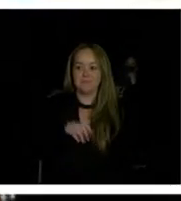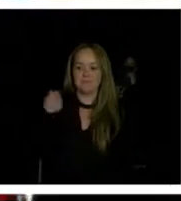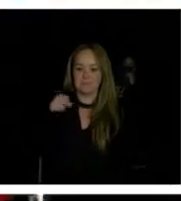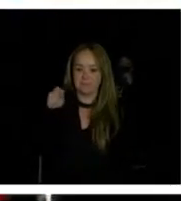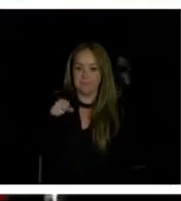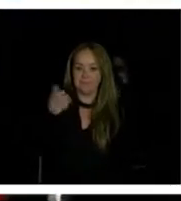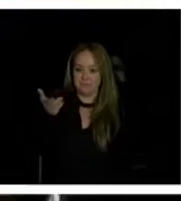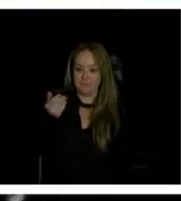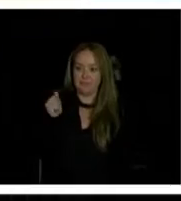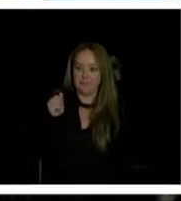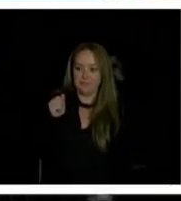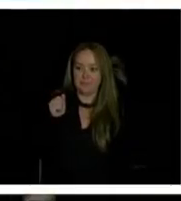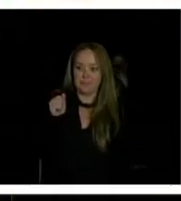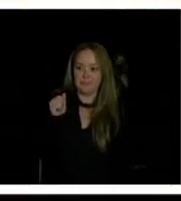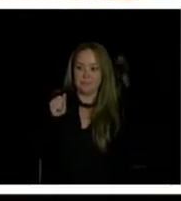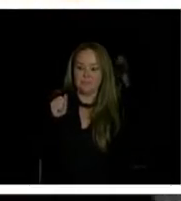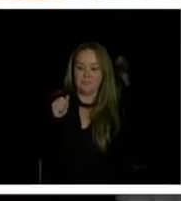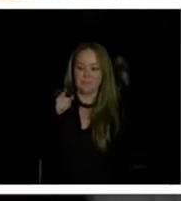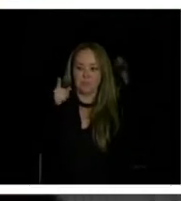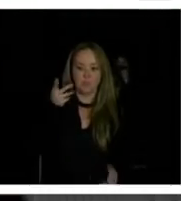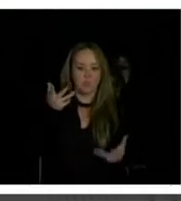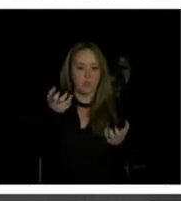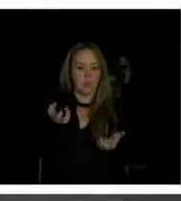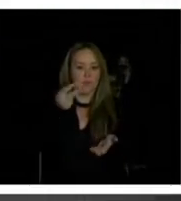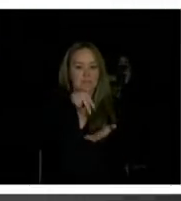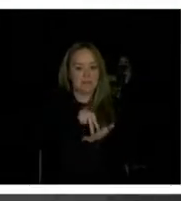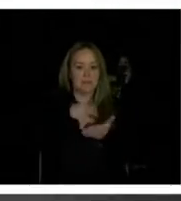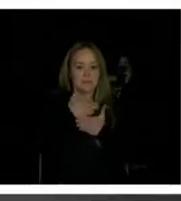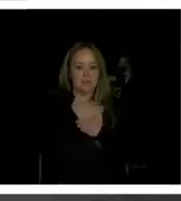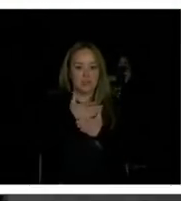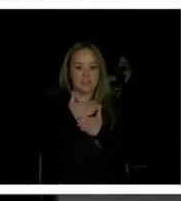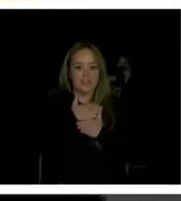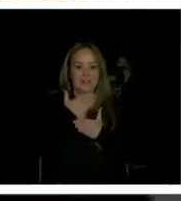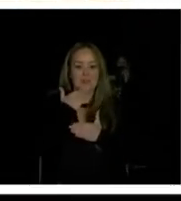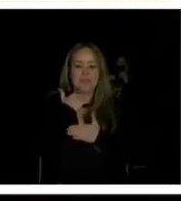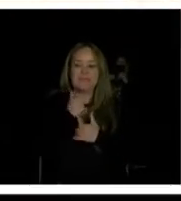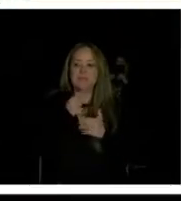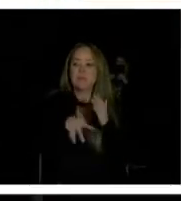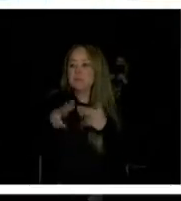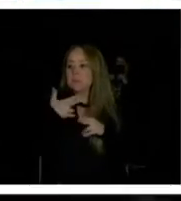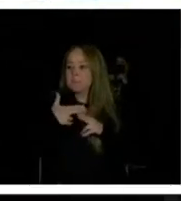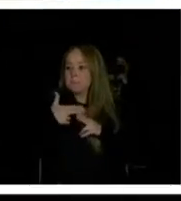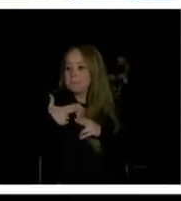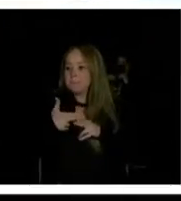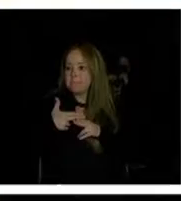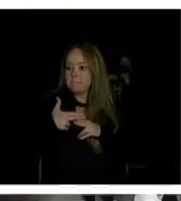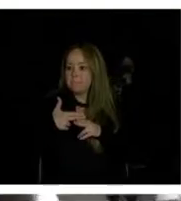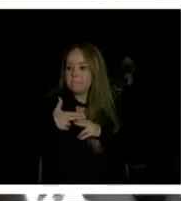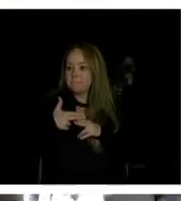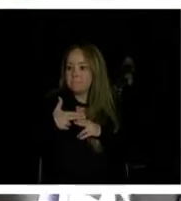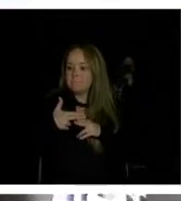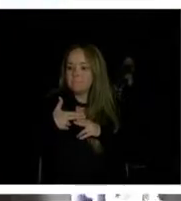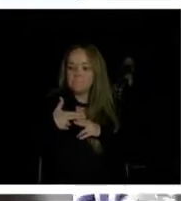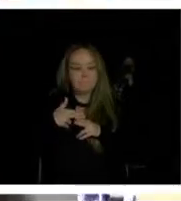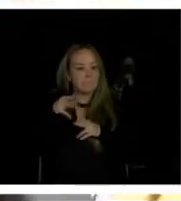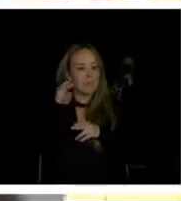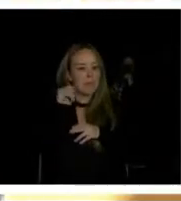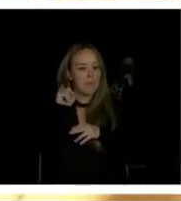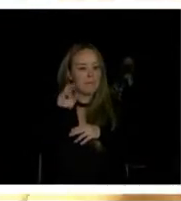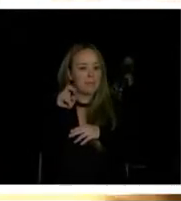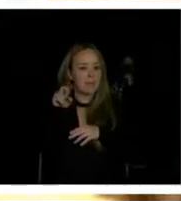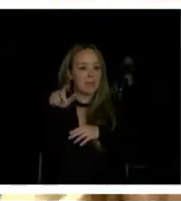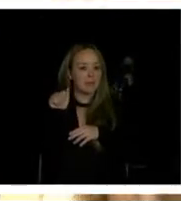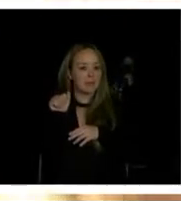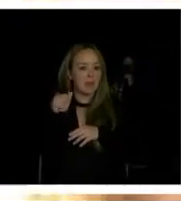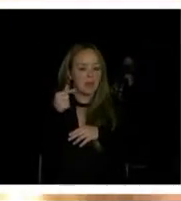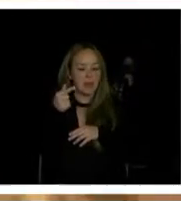Yes. Uh huh. So you want to stand up and share, sweetie. What is your name? Miranda Herrera. Miranda Herrera, and